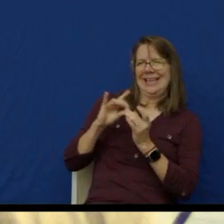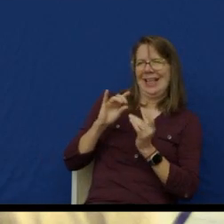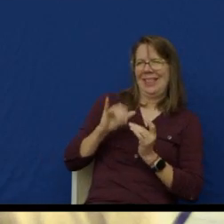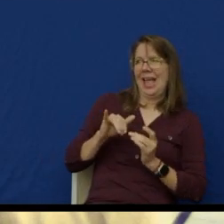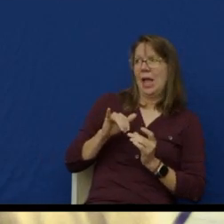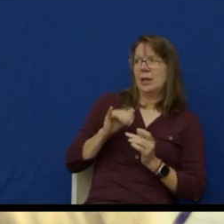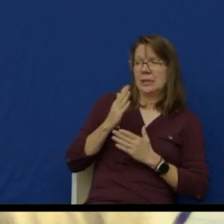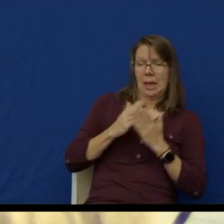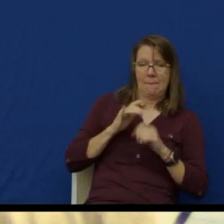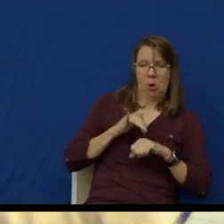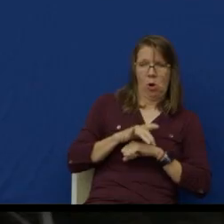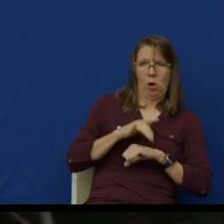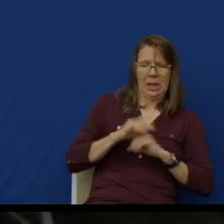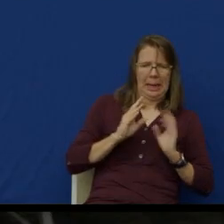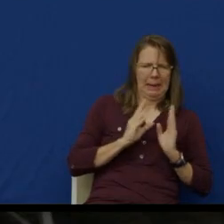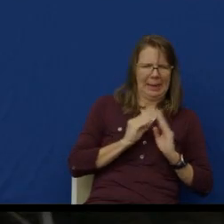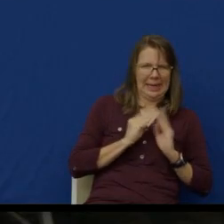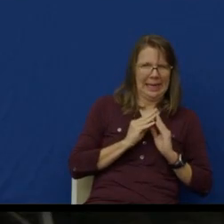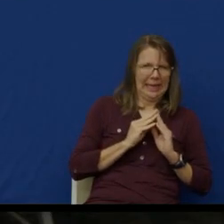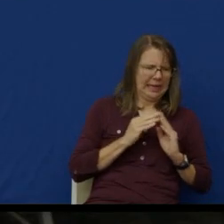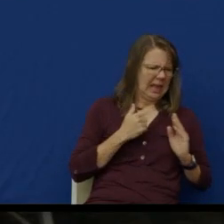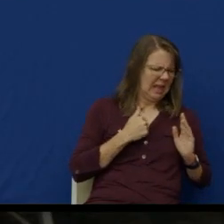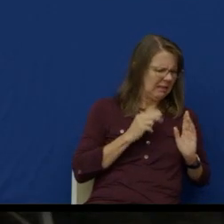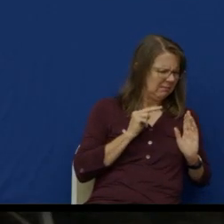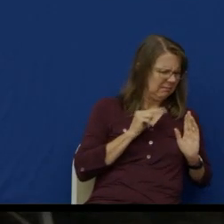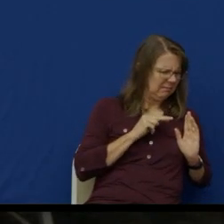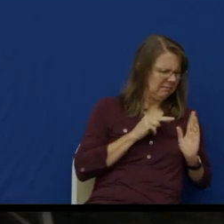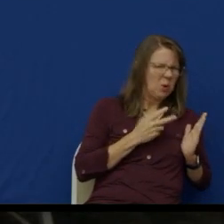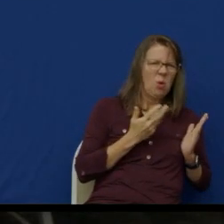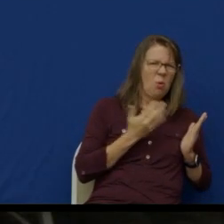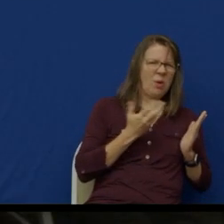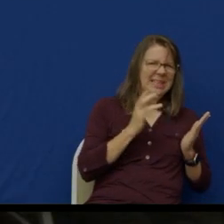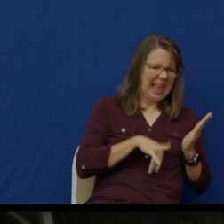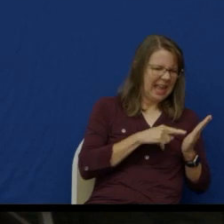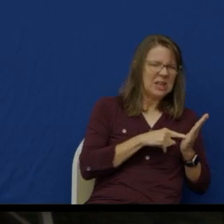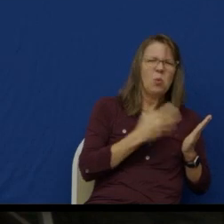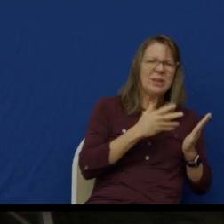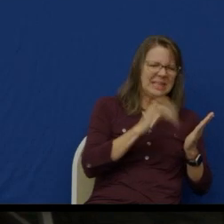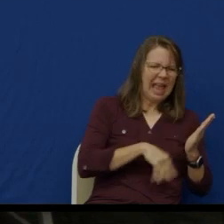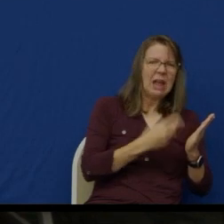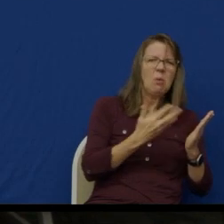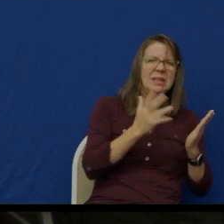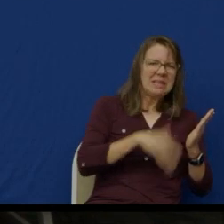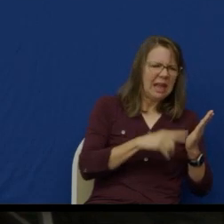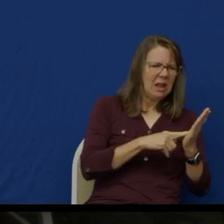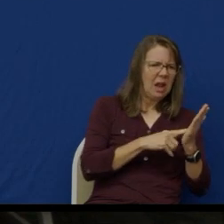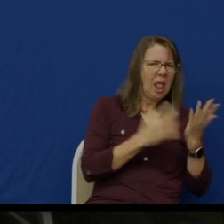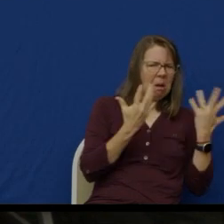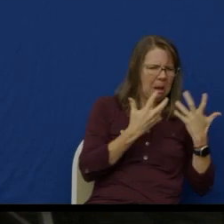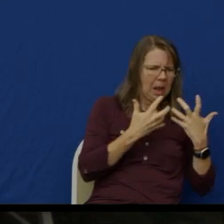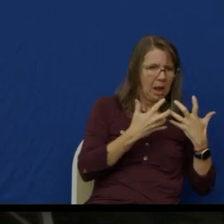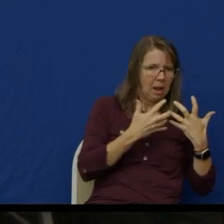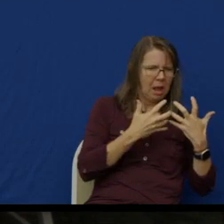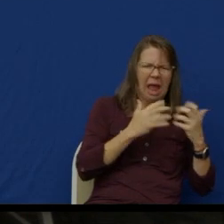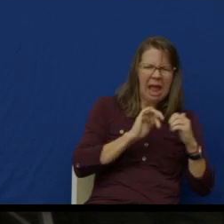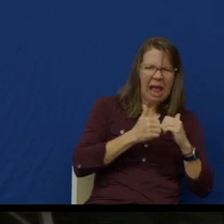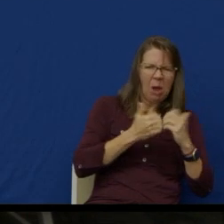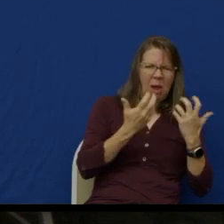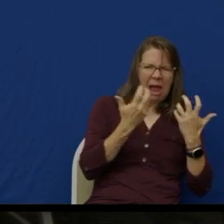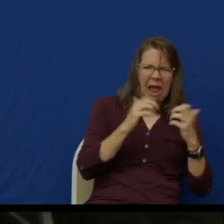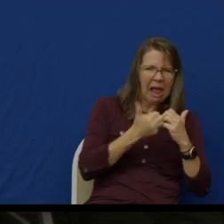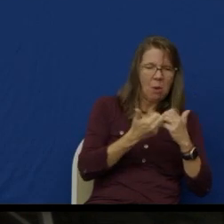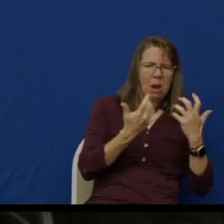meetings, I questioned, what was this? What was this? What was this? And how does it come together? Well, it's come together very good. So I just want to state